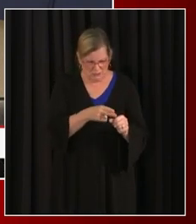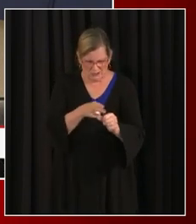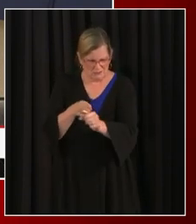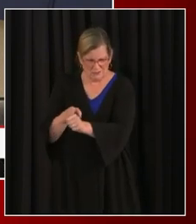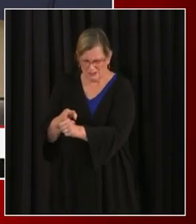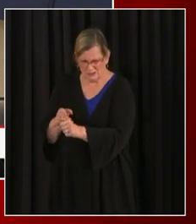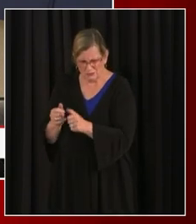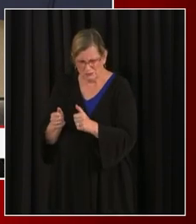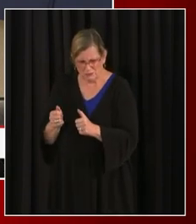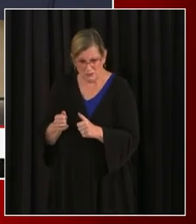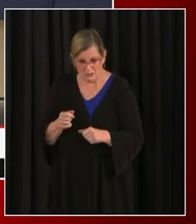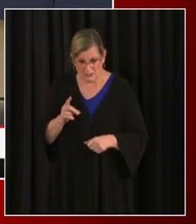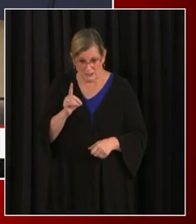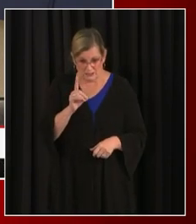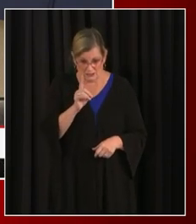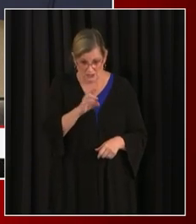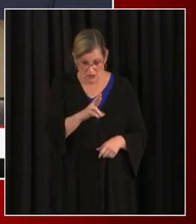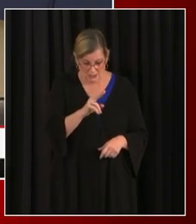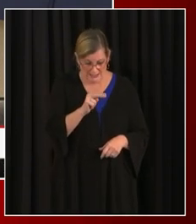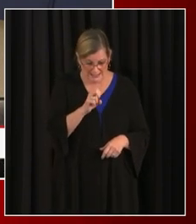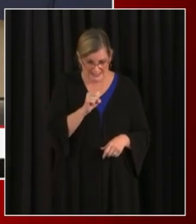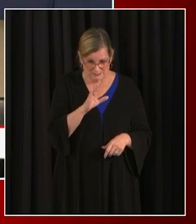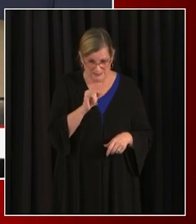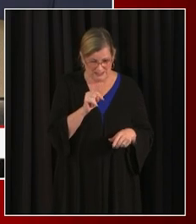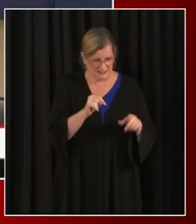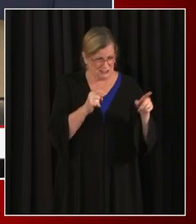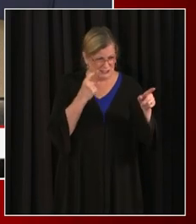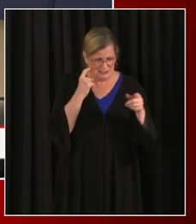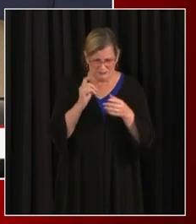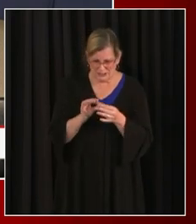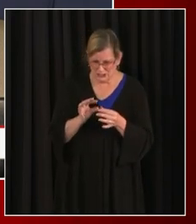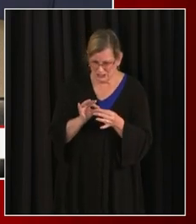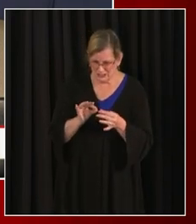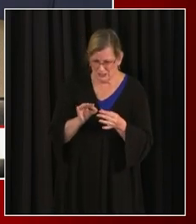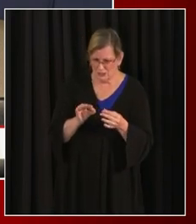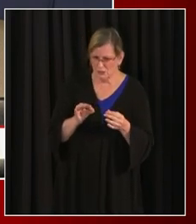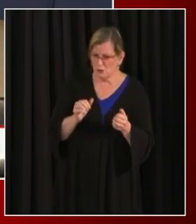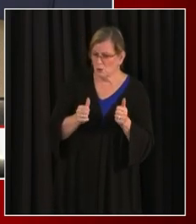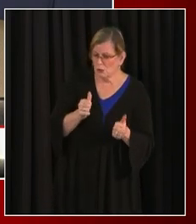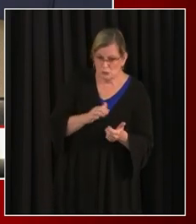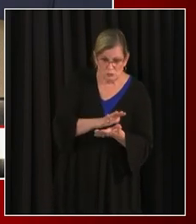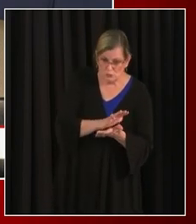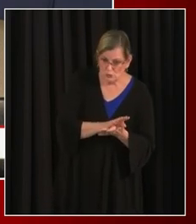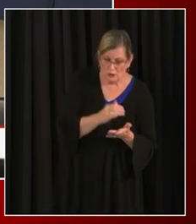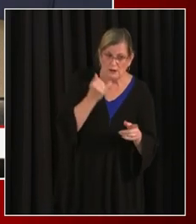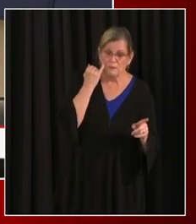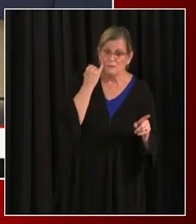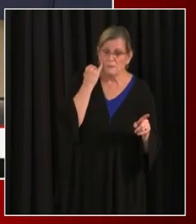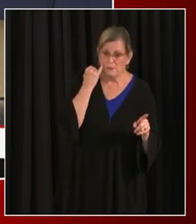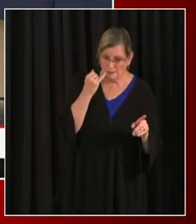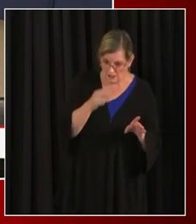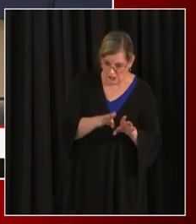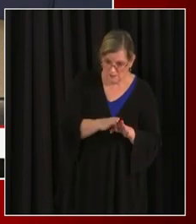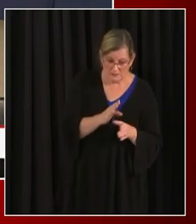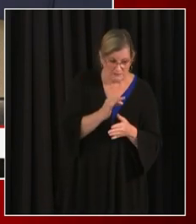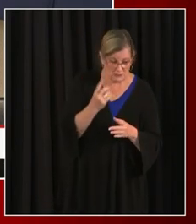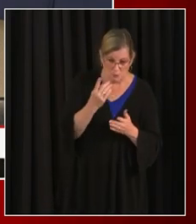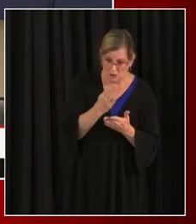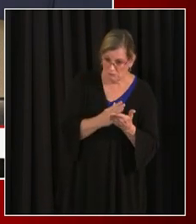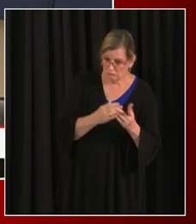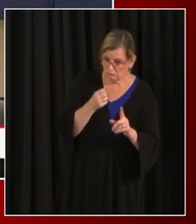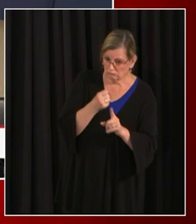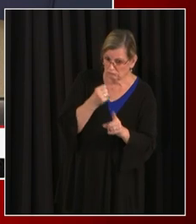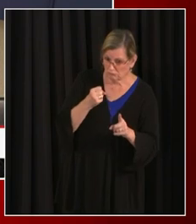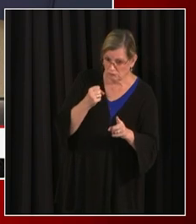to Dr. Nesbitt, you mentioned what schools, will do if someone becomes infected. Is there